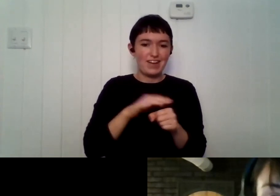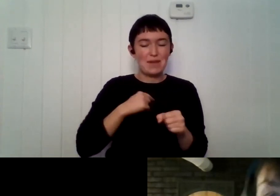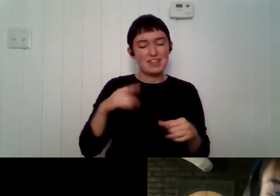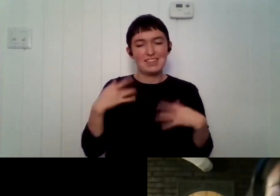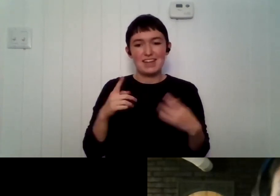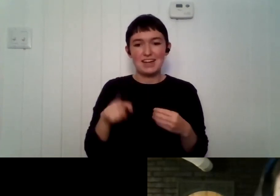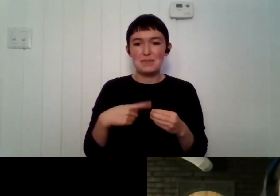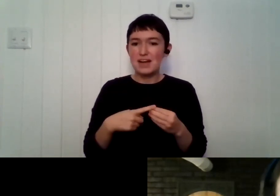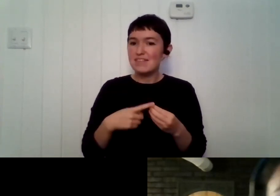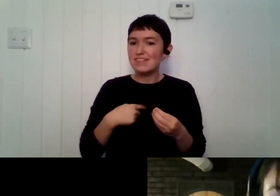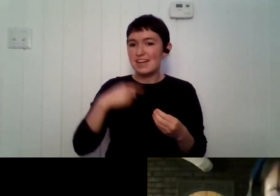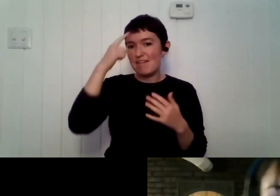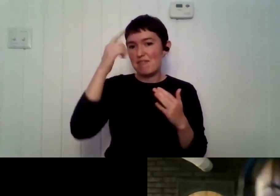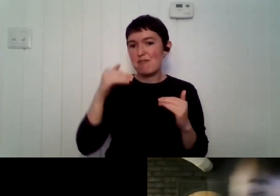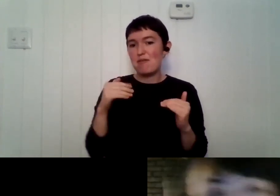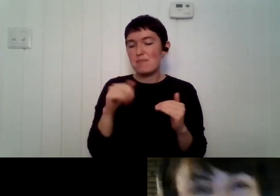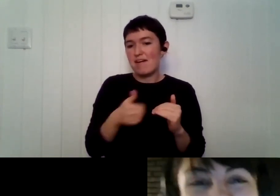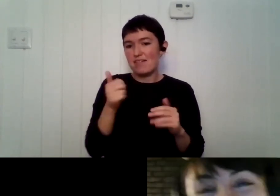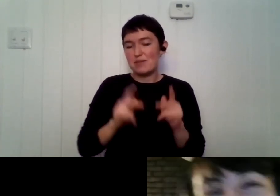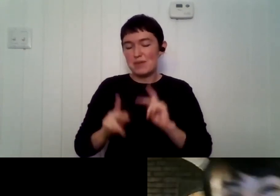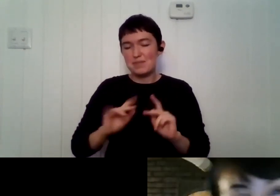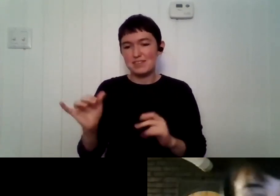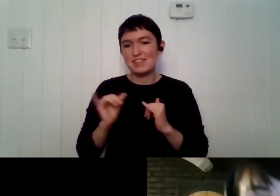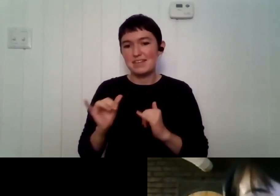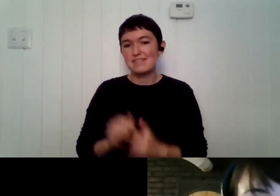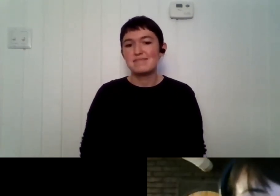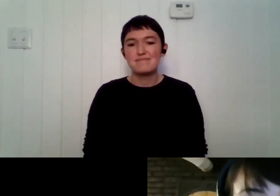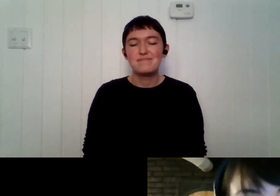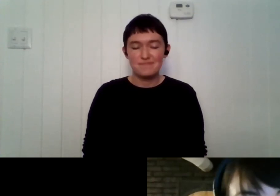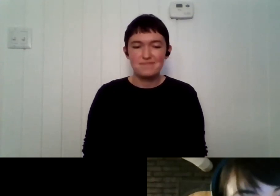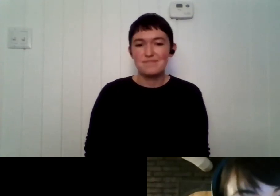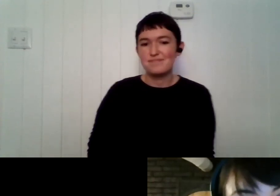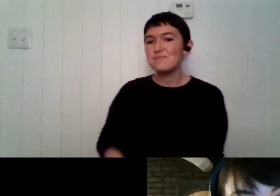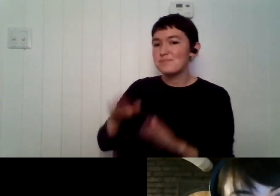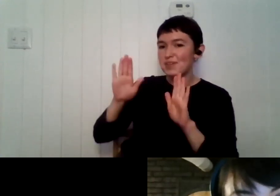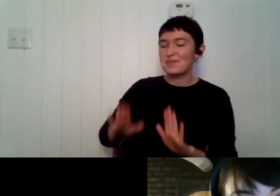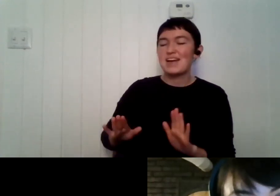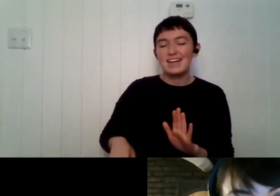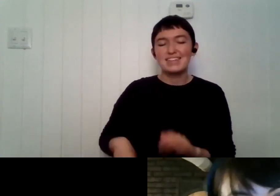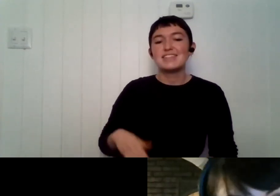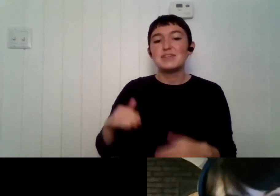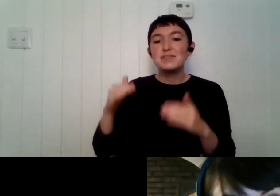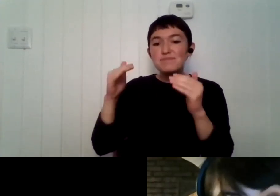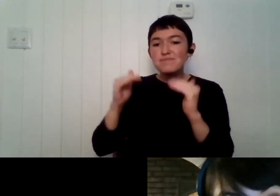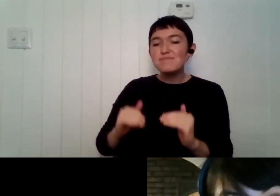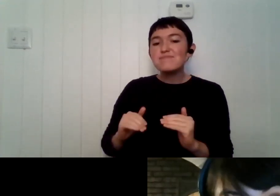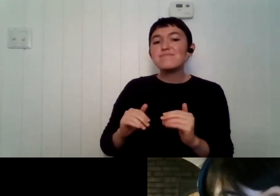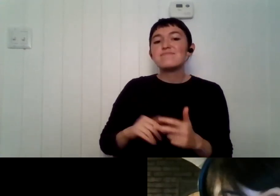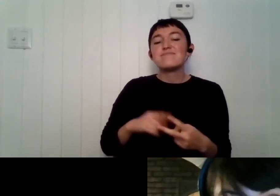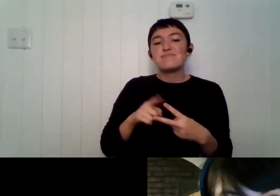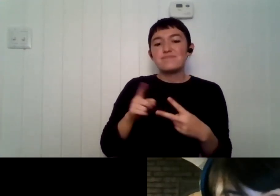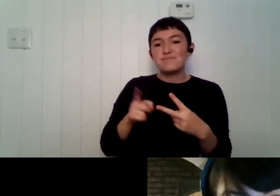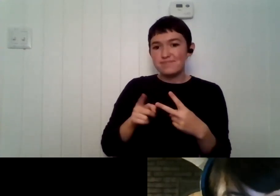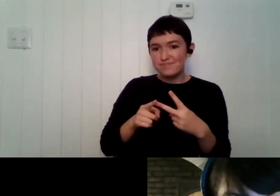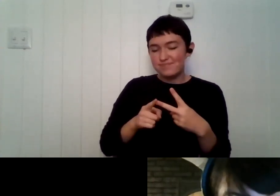well. So there continues to be funding in this area. Great. Sounds good. All right. Your next question is as hard. Here we